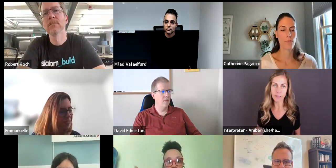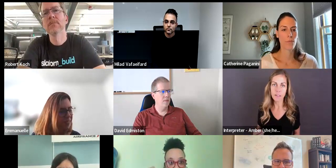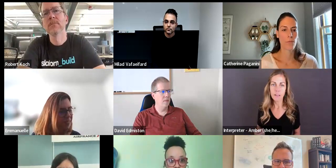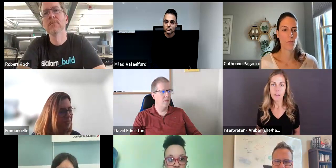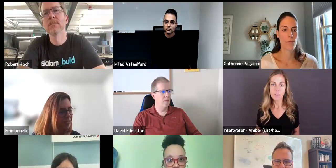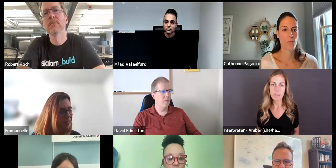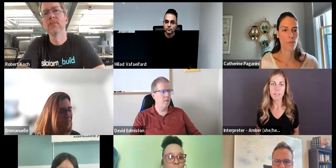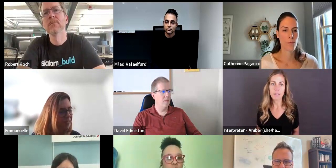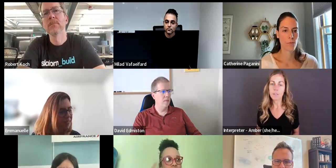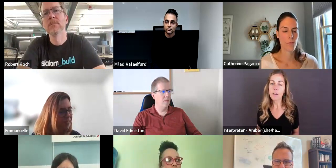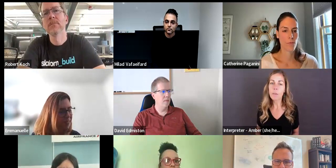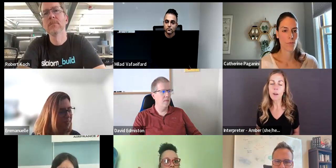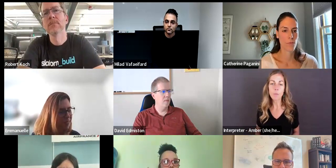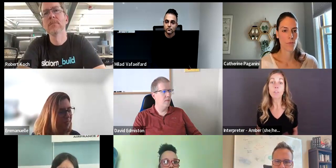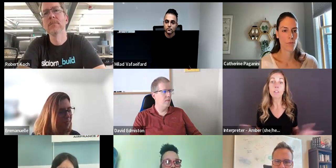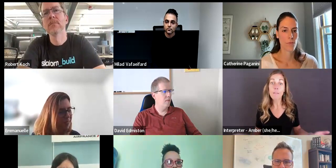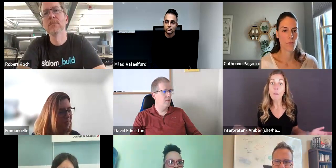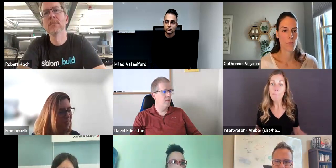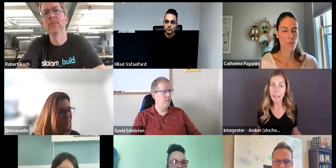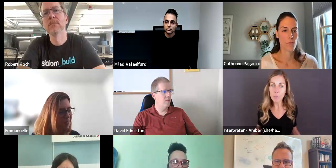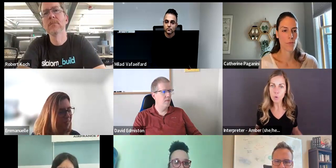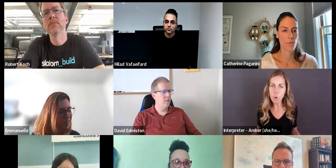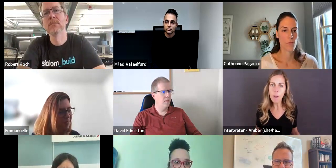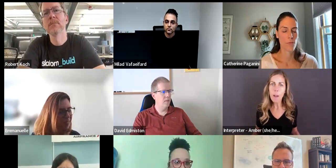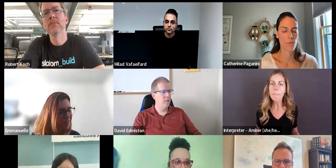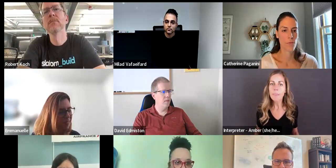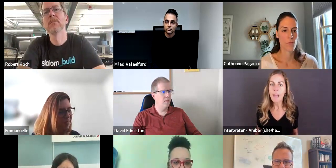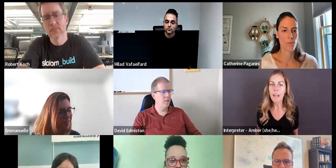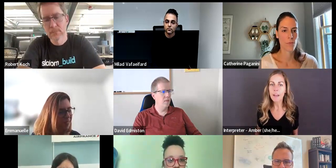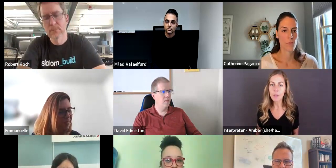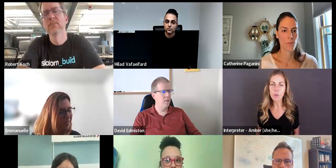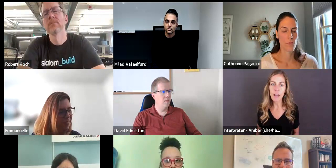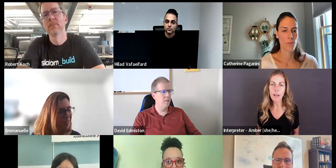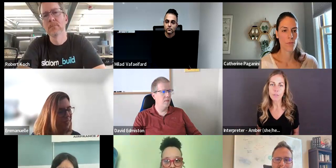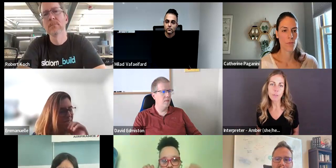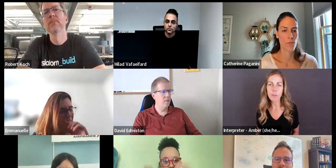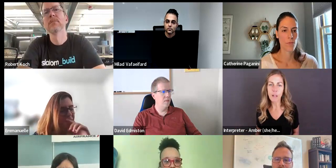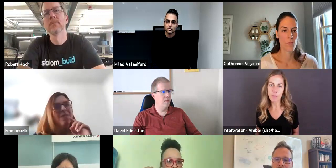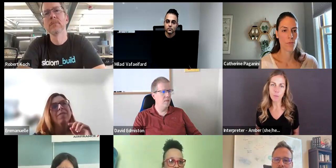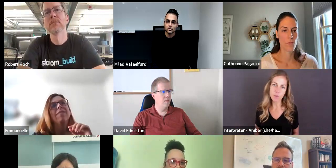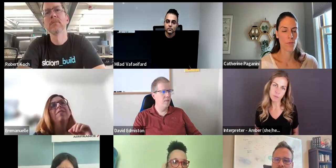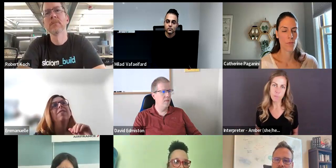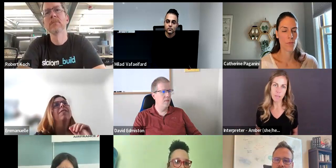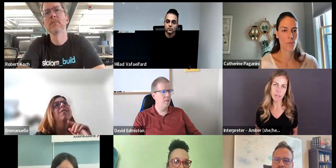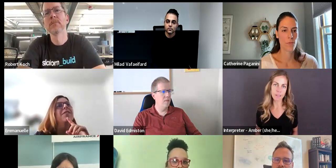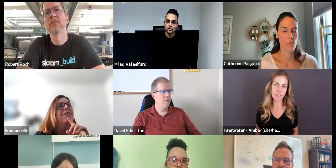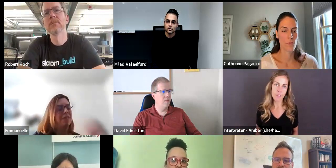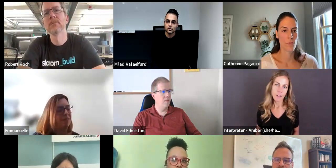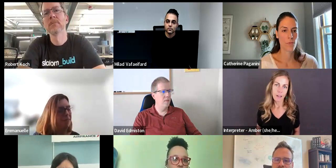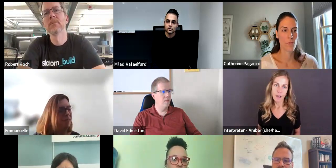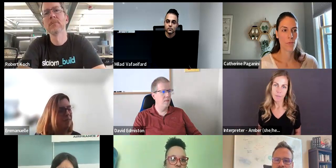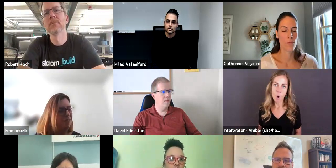that's fine. Destiny says, that'd be great. We still have the main group, but then you could have different times for different